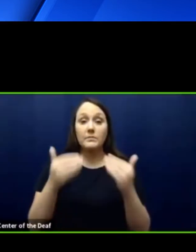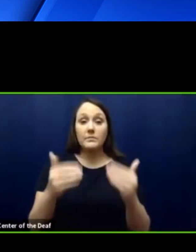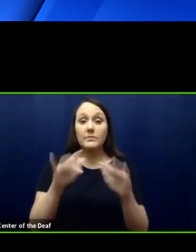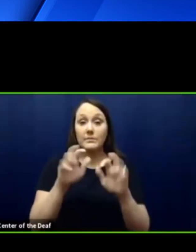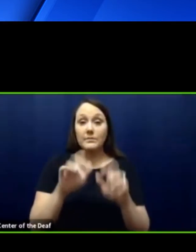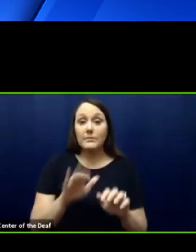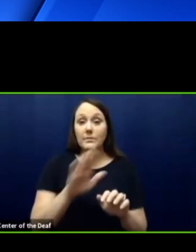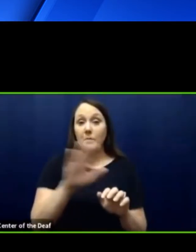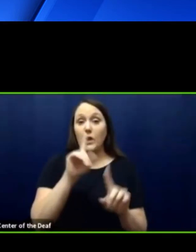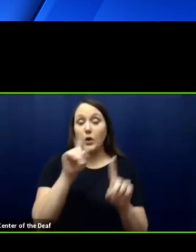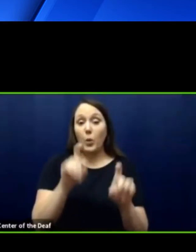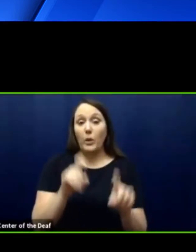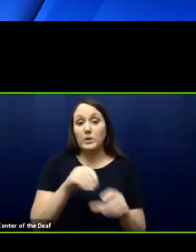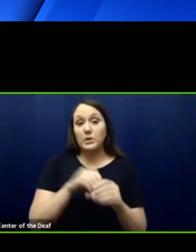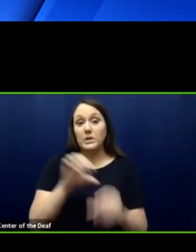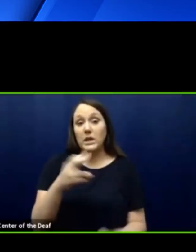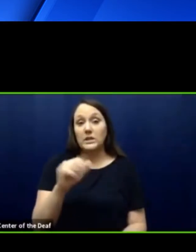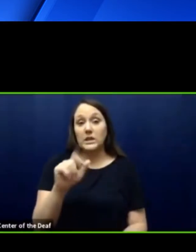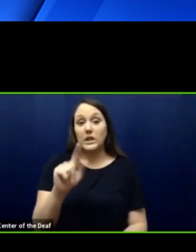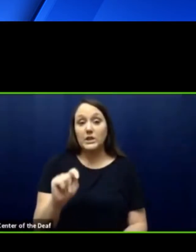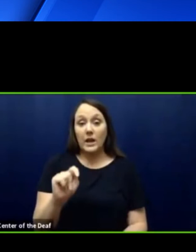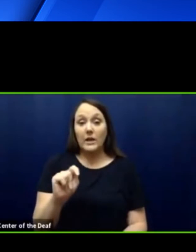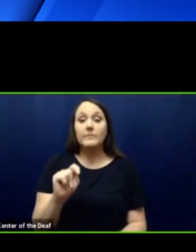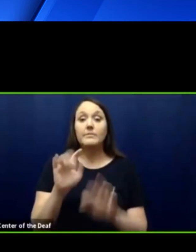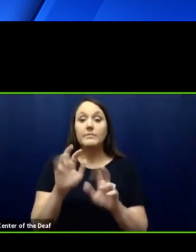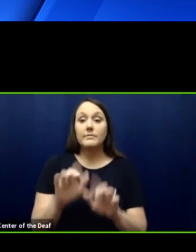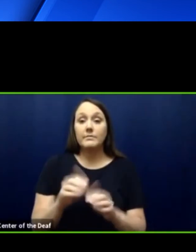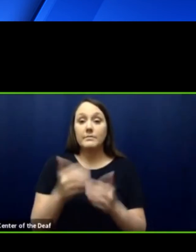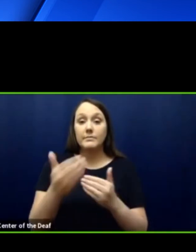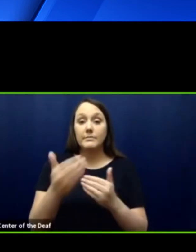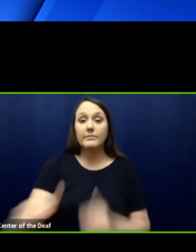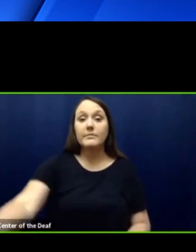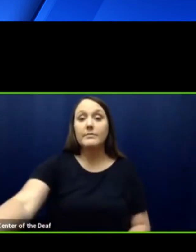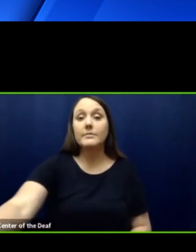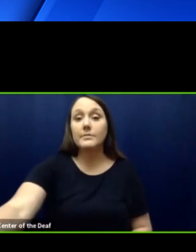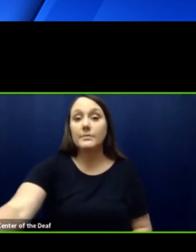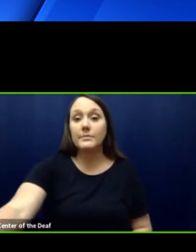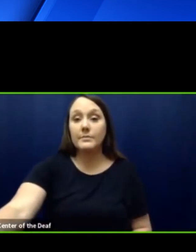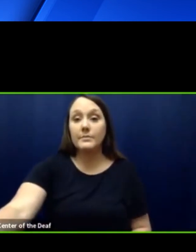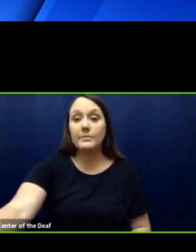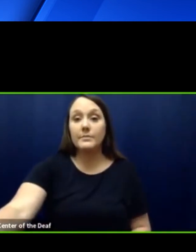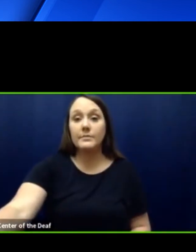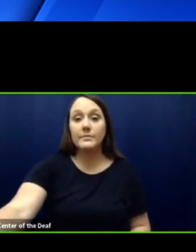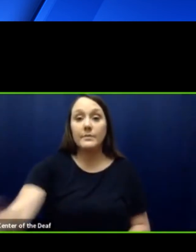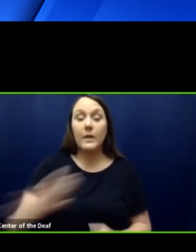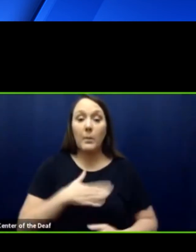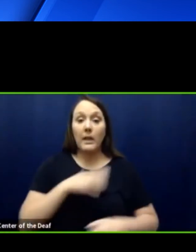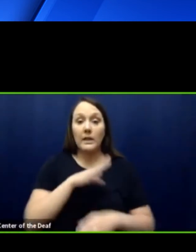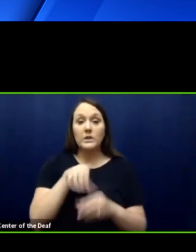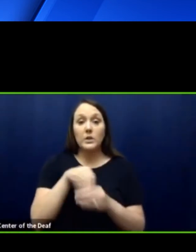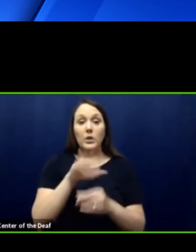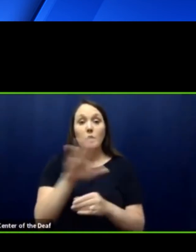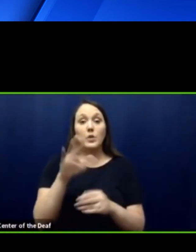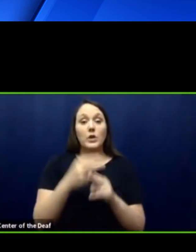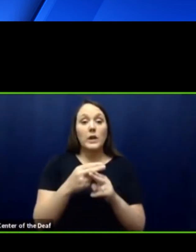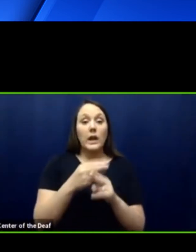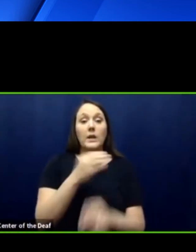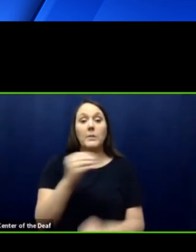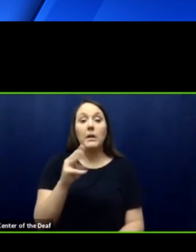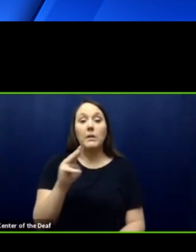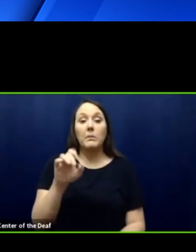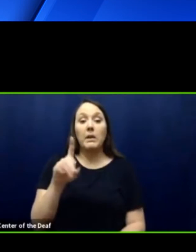submit your questions into the chat feature by typing them in. And please type in your name and the media affiliate that you're associated